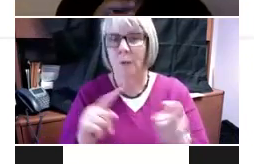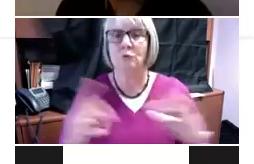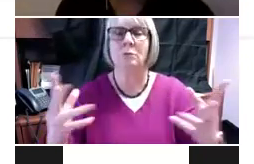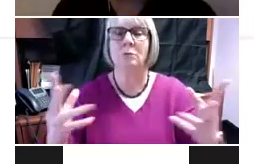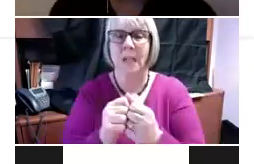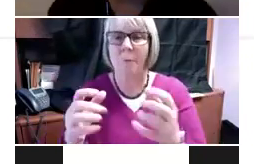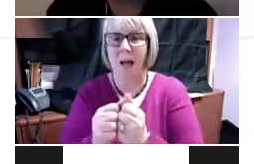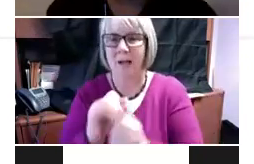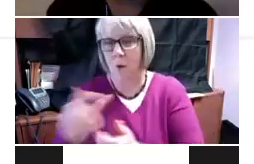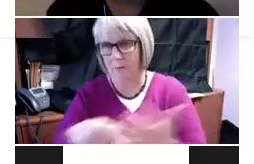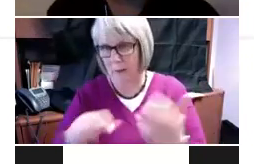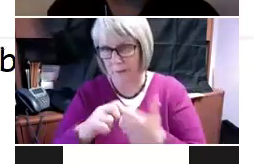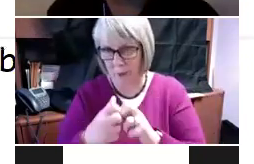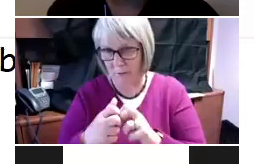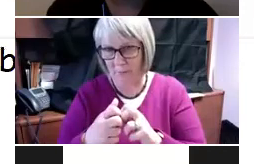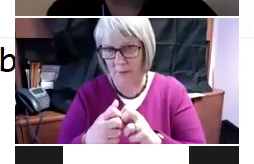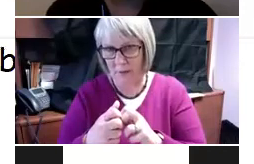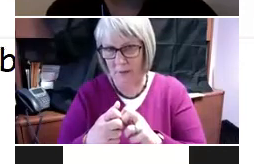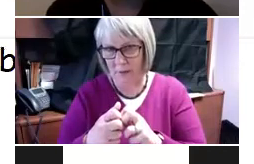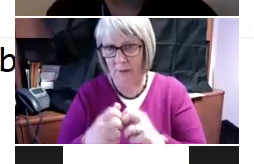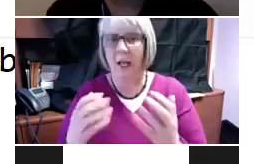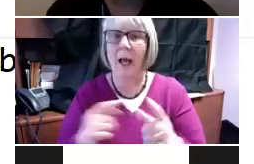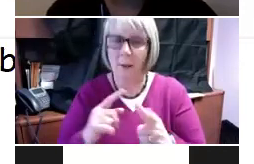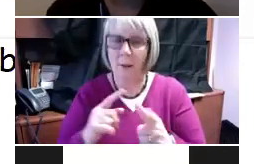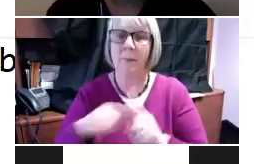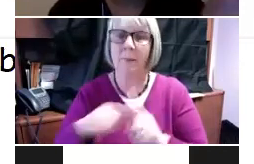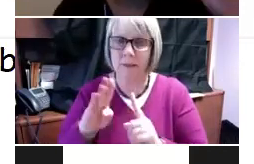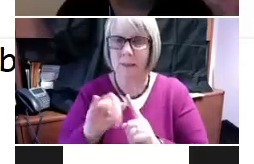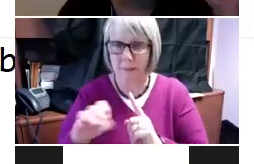all of those problems, plus of the base case.